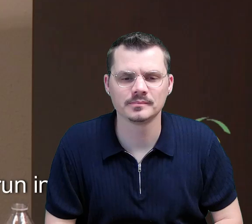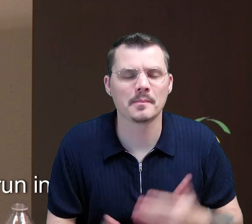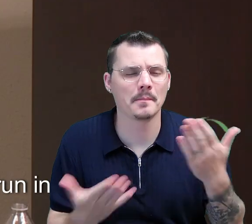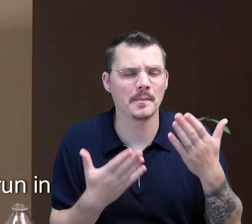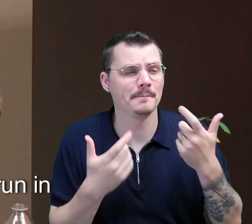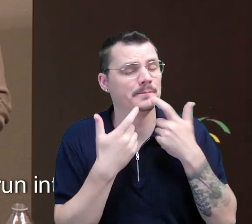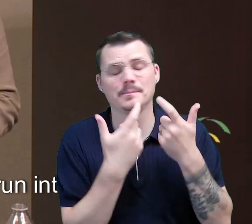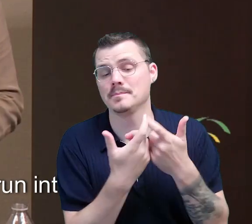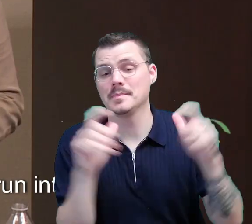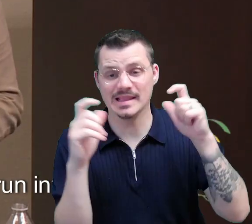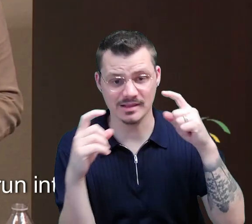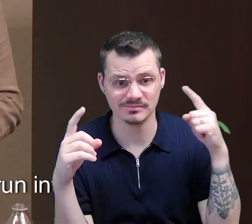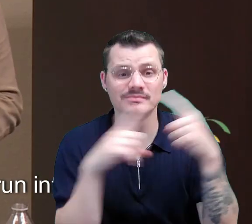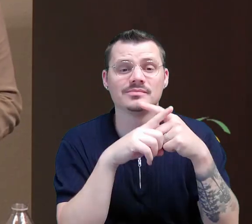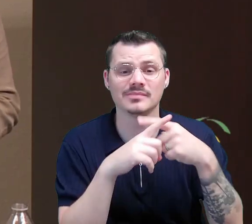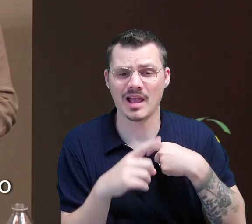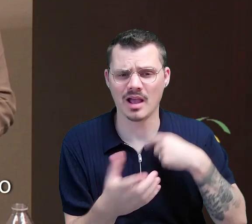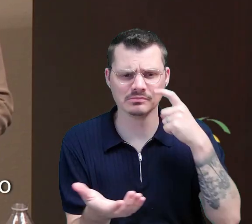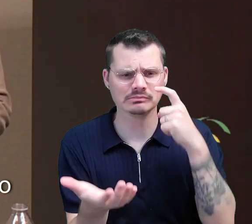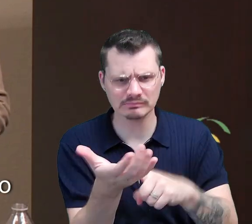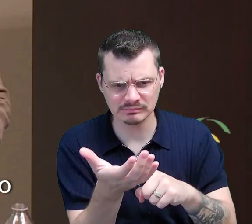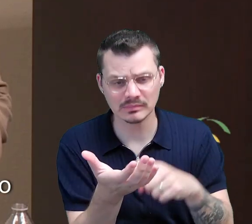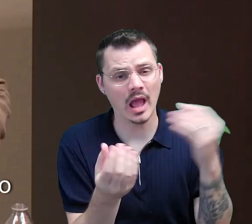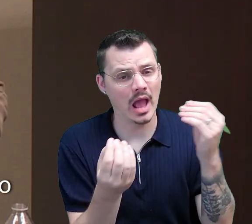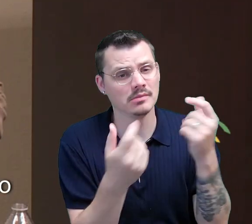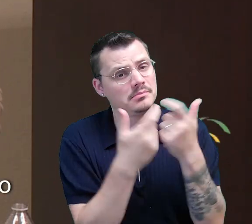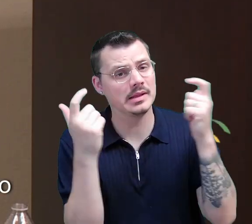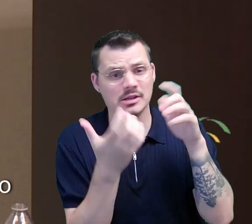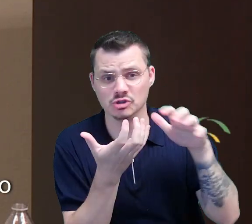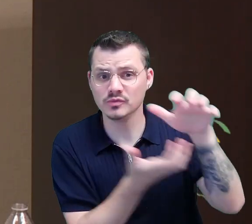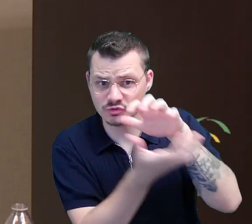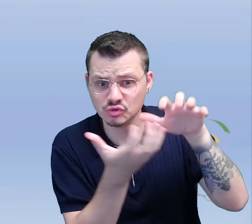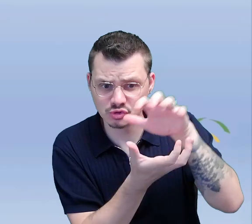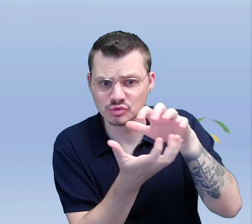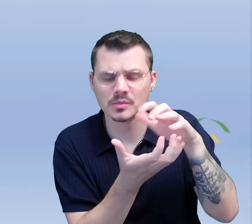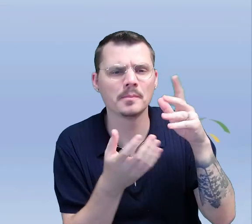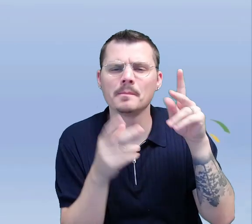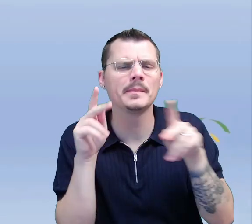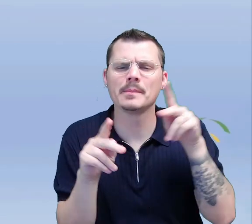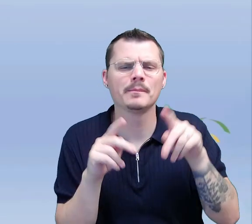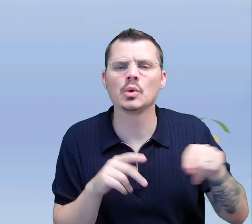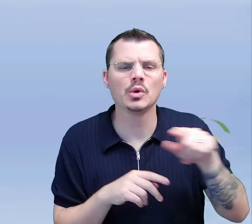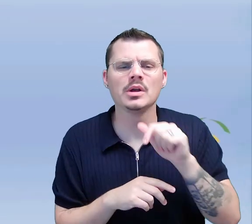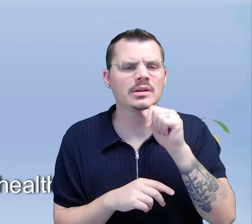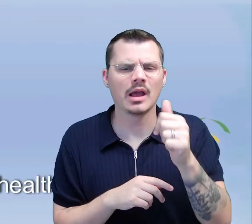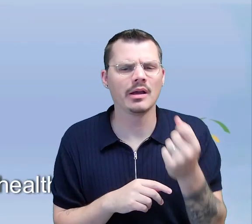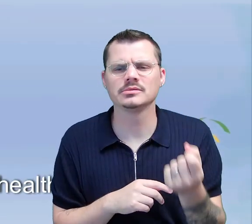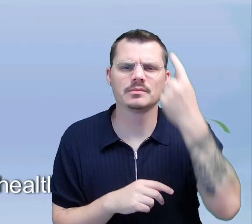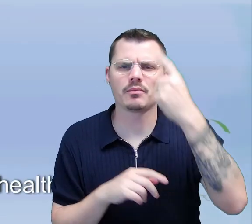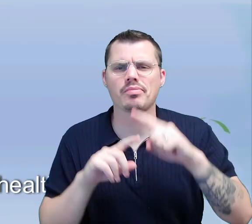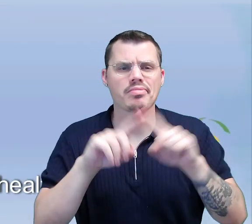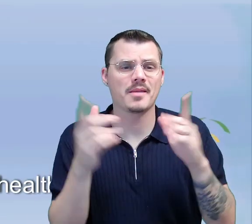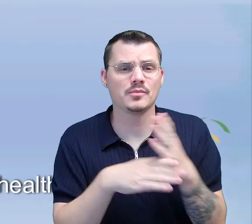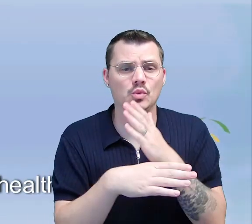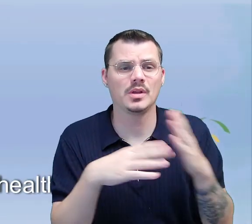Probably the biggest controversy that I run into and the biggest confusion I run into is people not really understanding